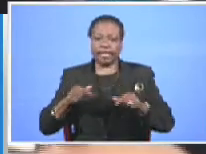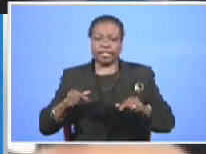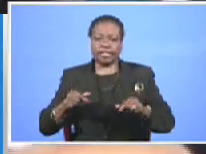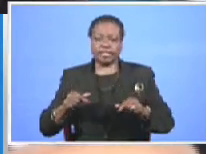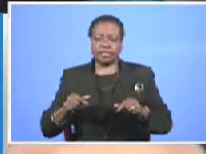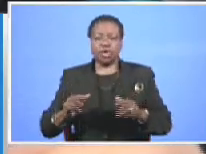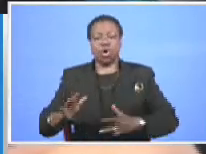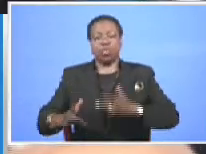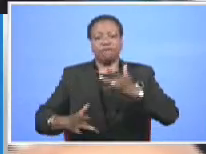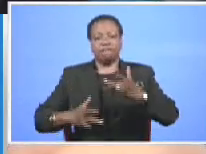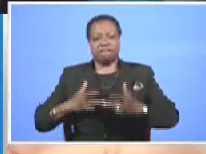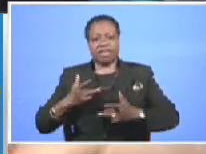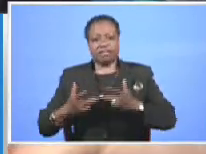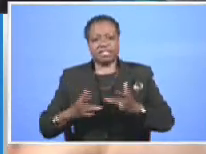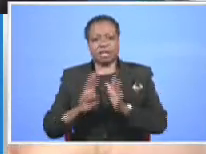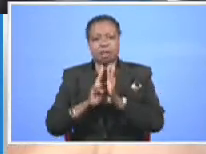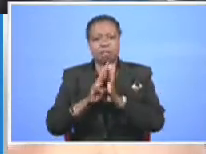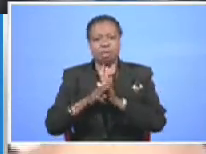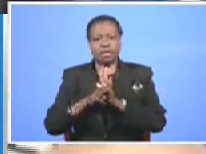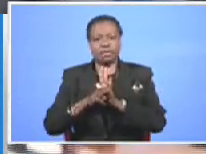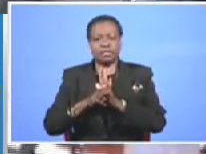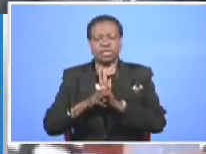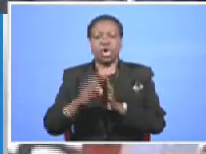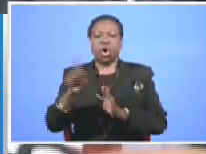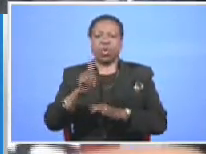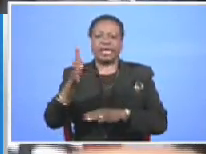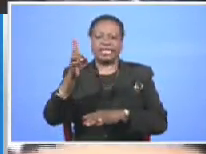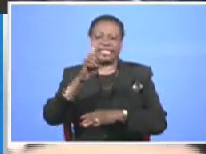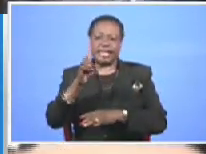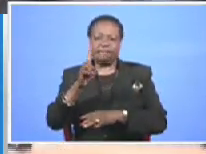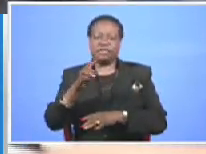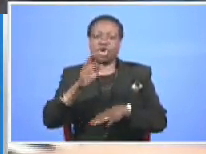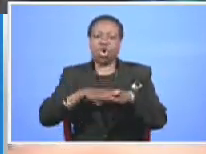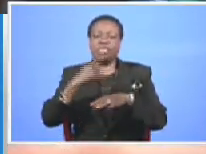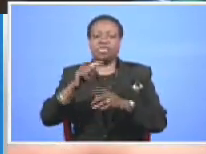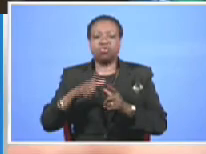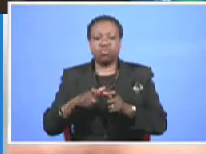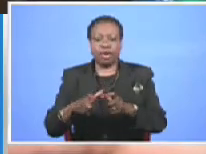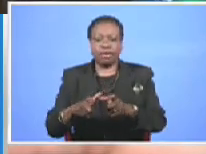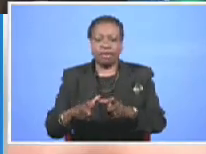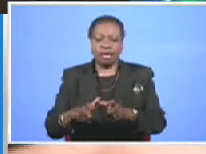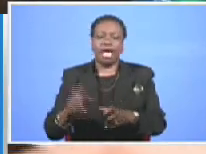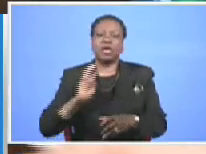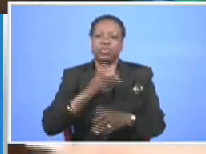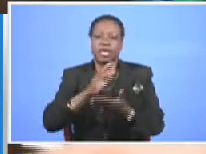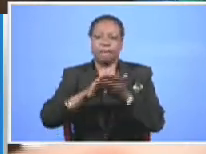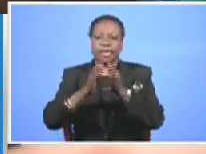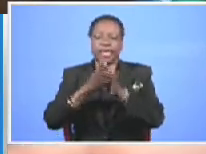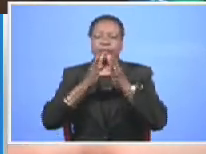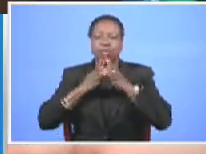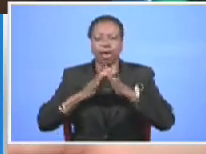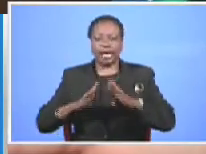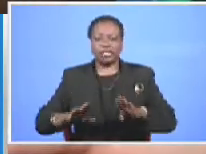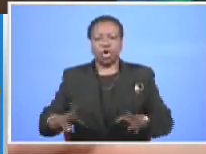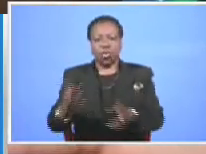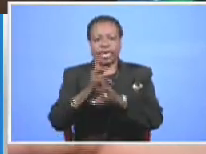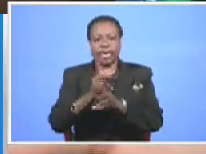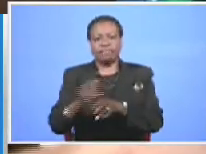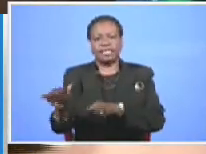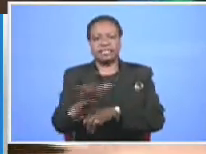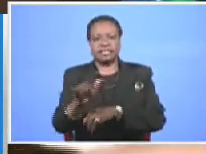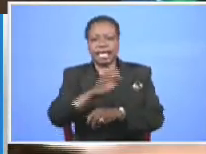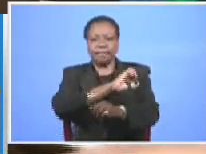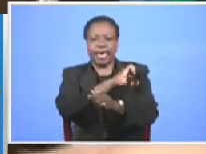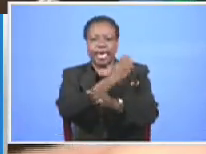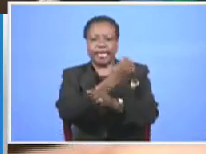there was a little time, there was a moment where Denver was on the run and we just were kind of quiet, but, you know, we kept the same energy, same positive energy,